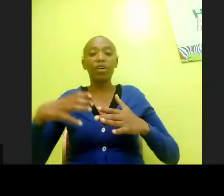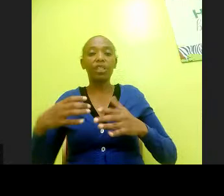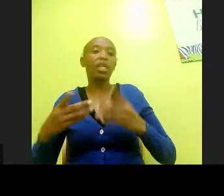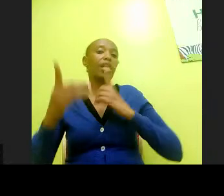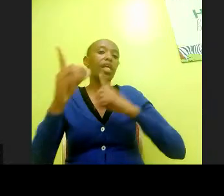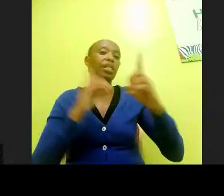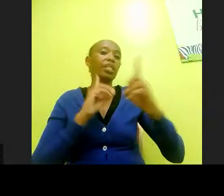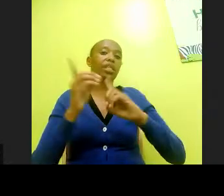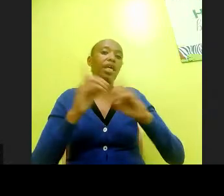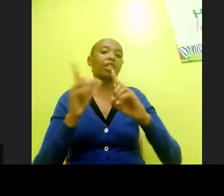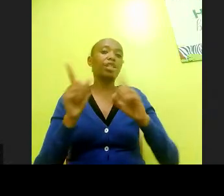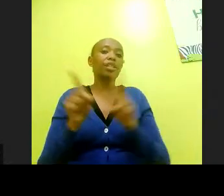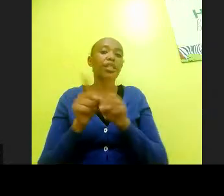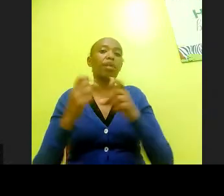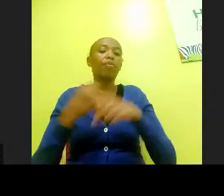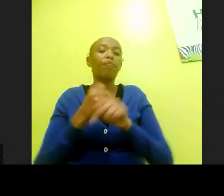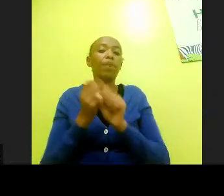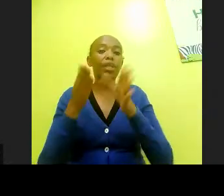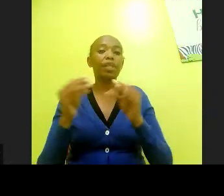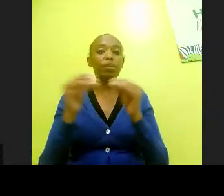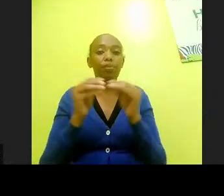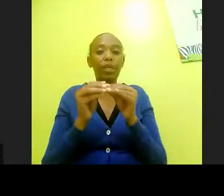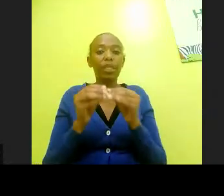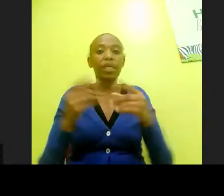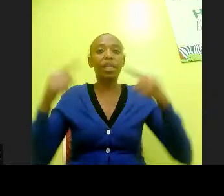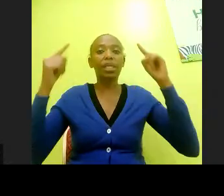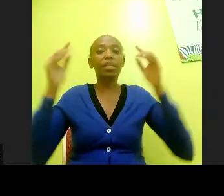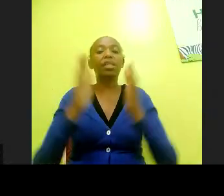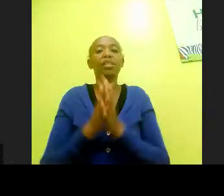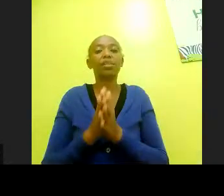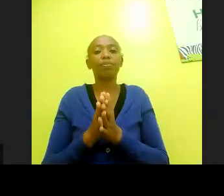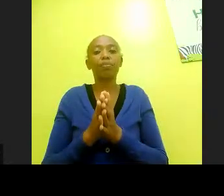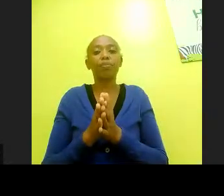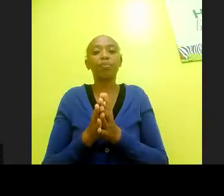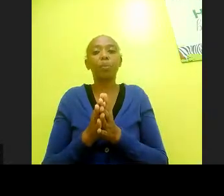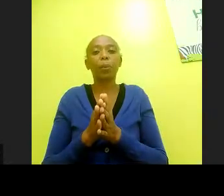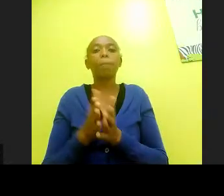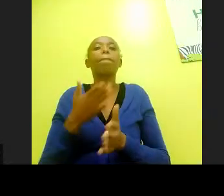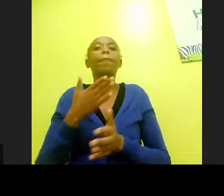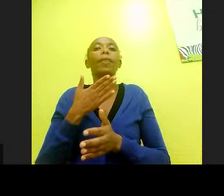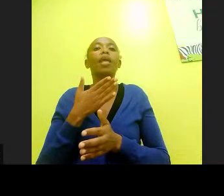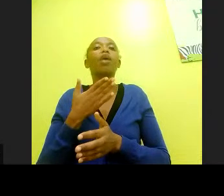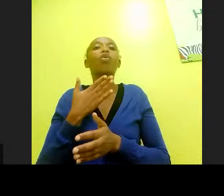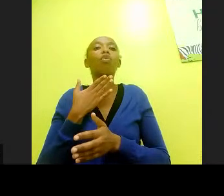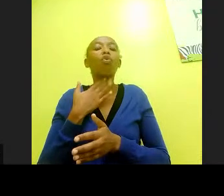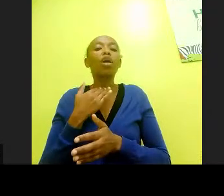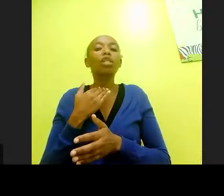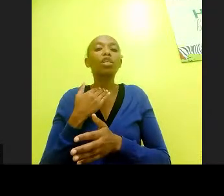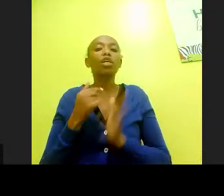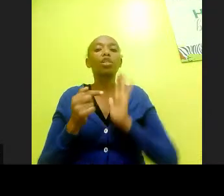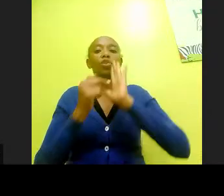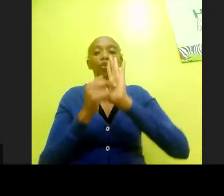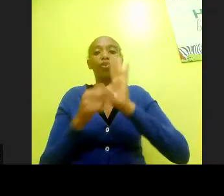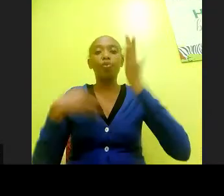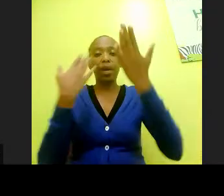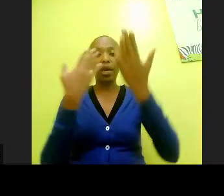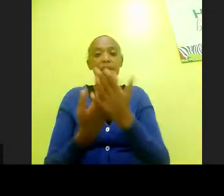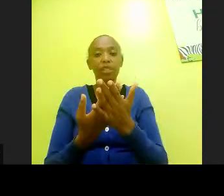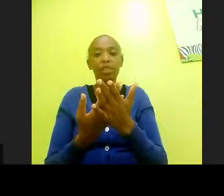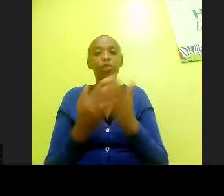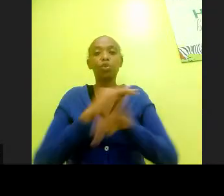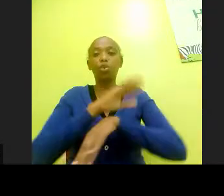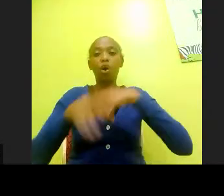discussion and made this meeting a success. I would like to express my gratitude to